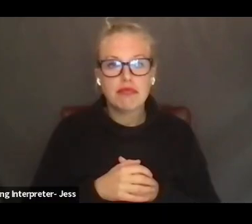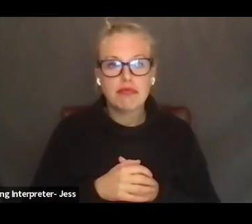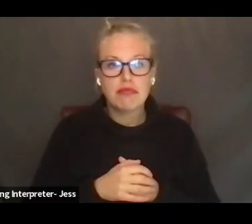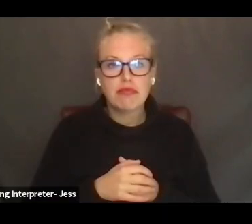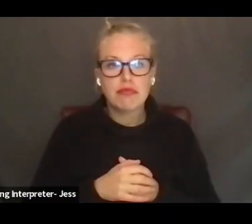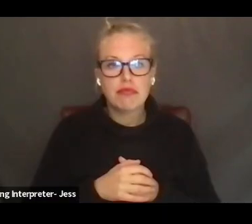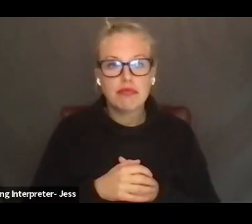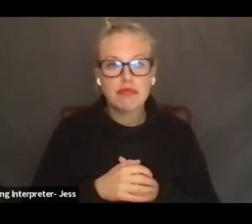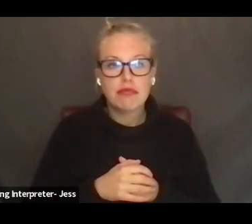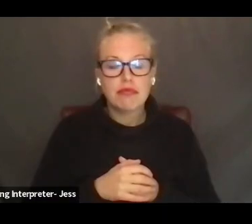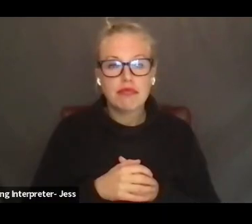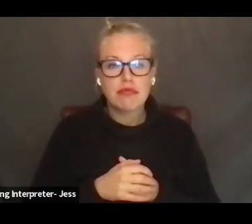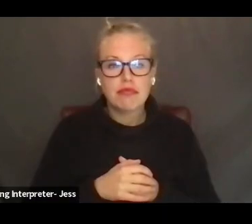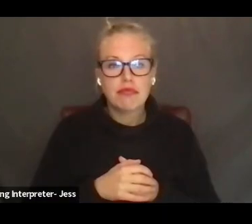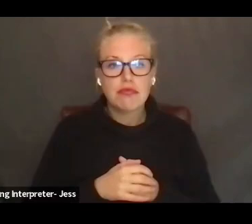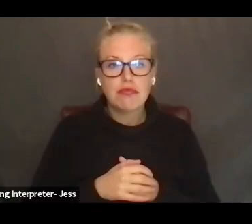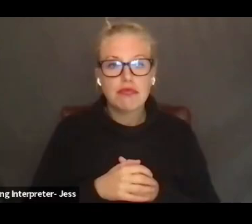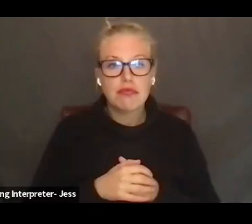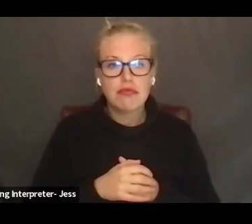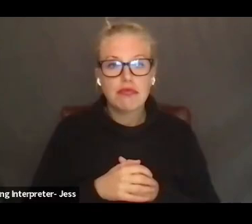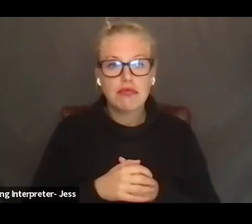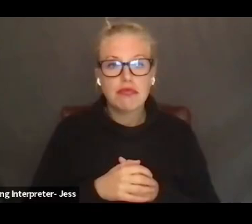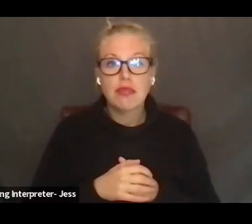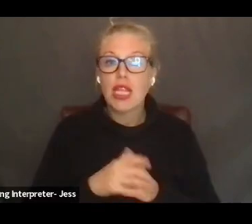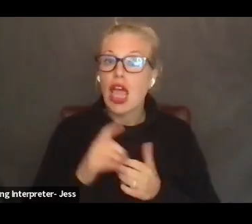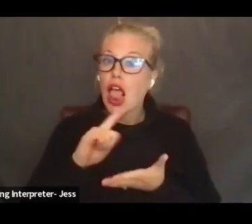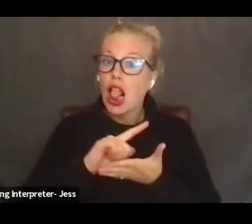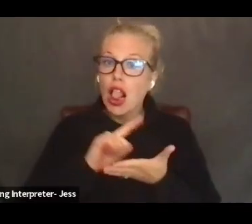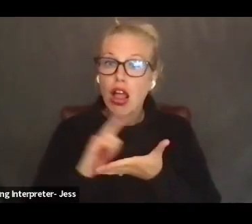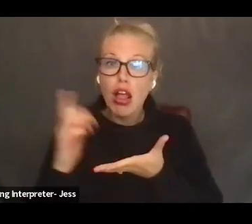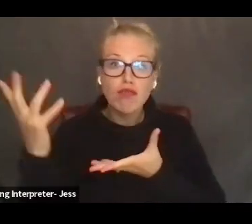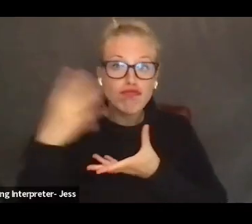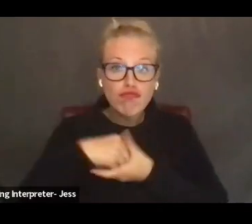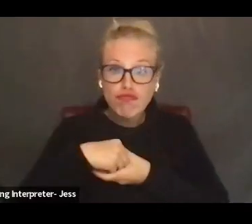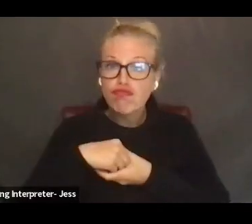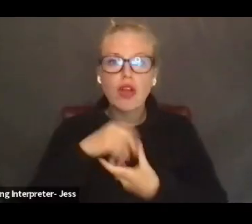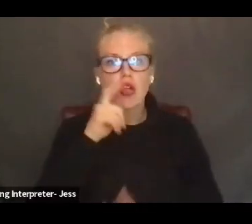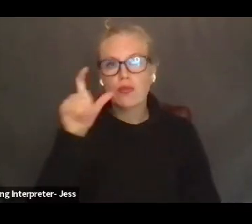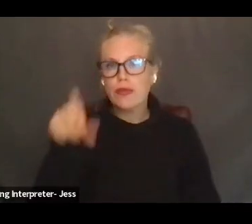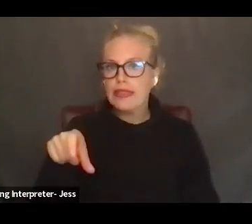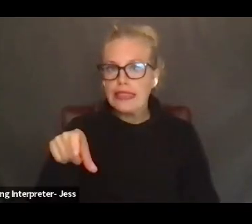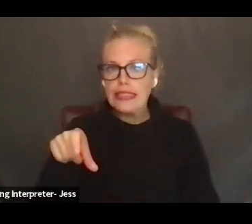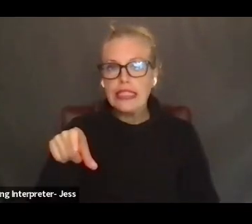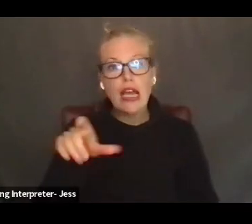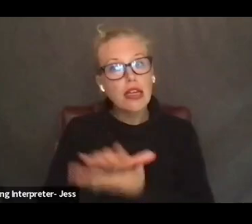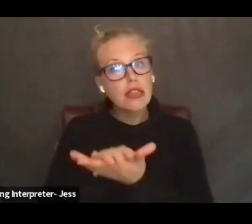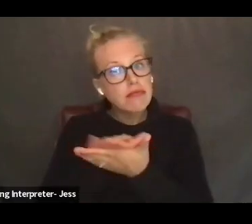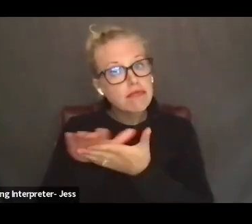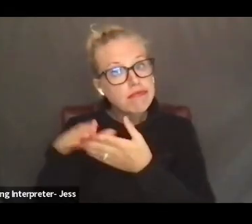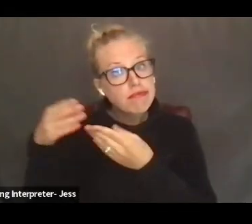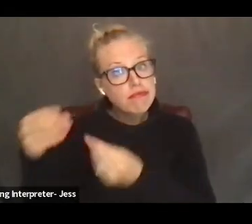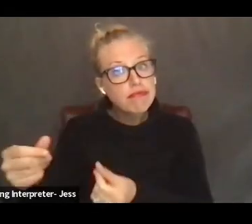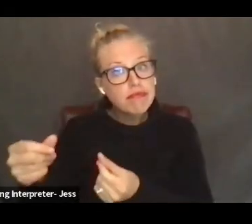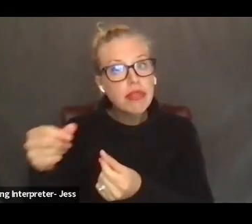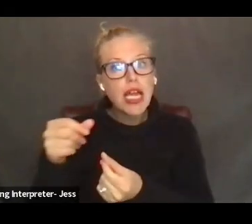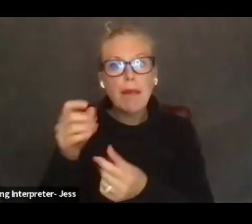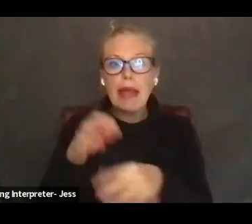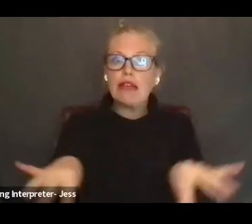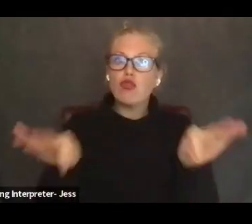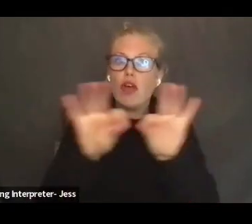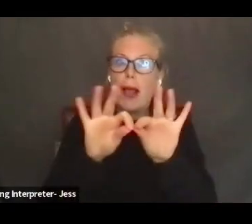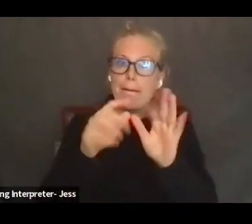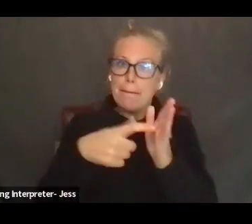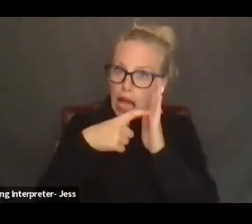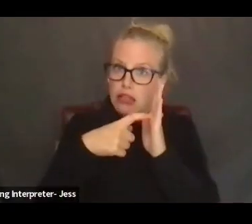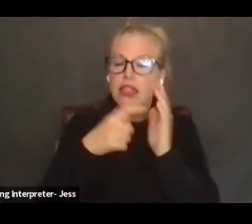Okay, so you don't need an attorney to do this. It's nice if you have one, but it's not critical.